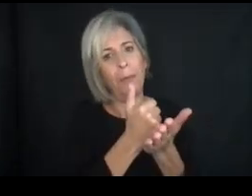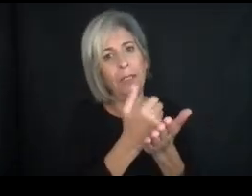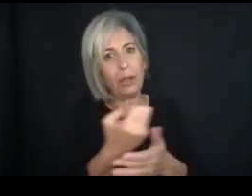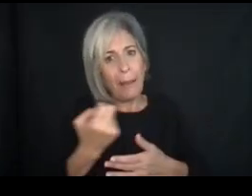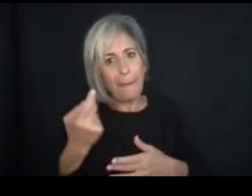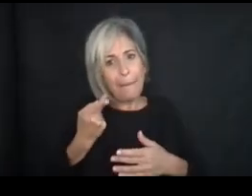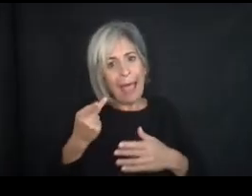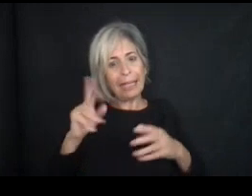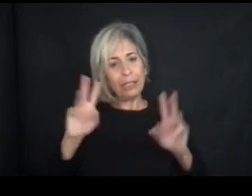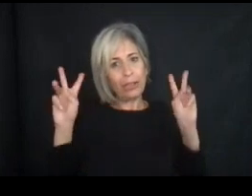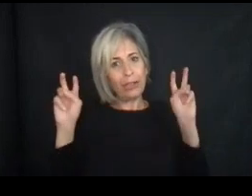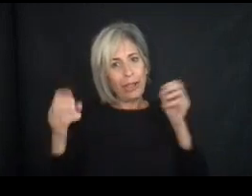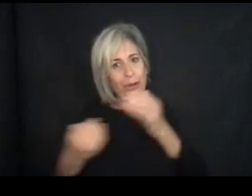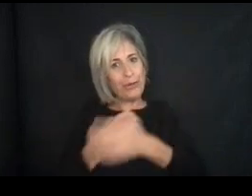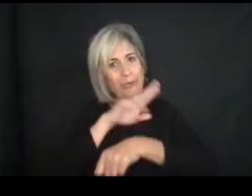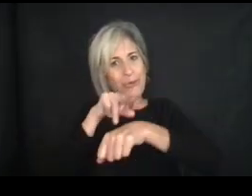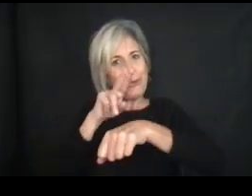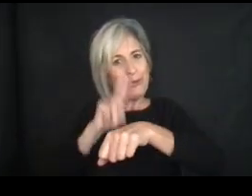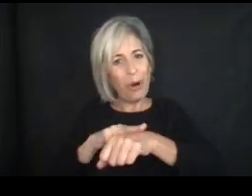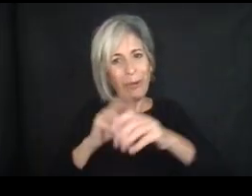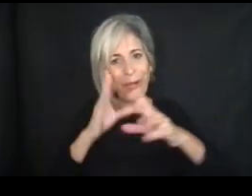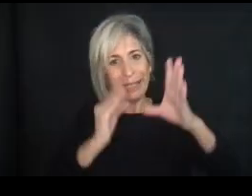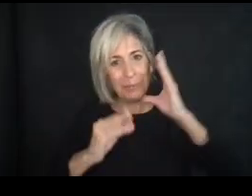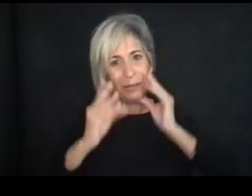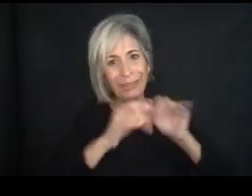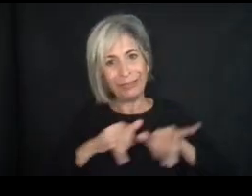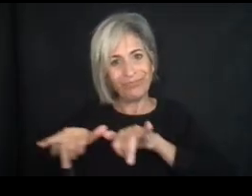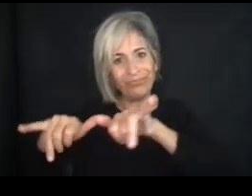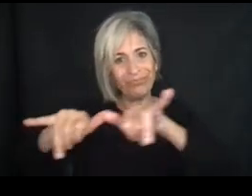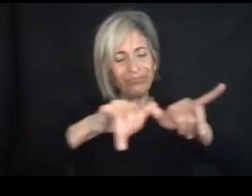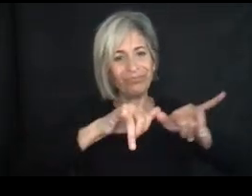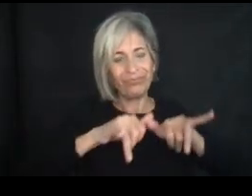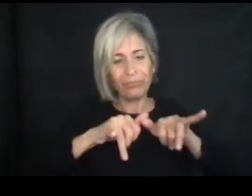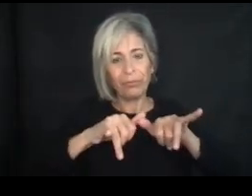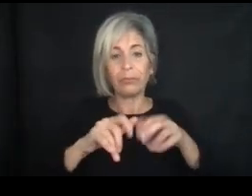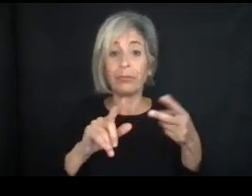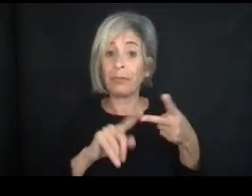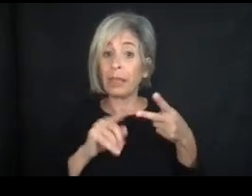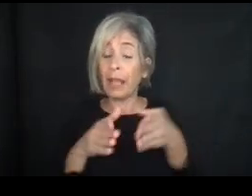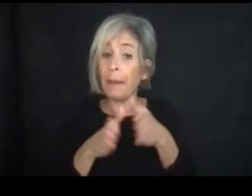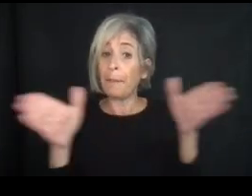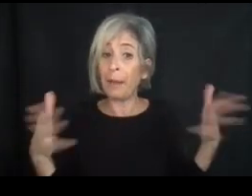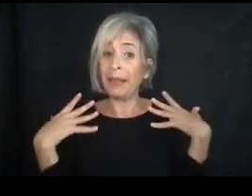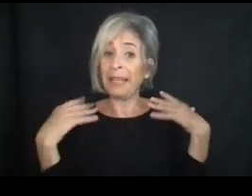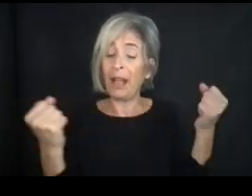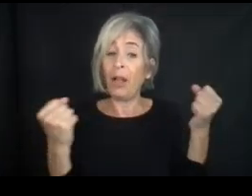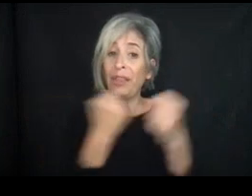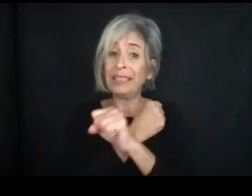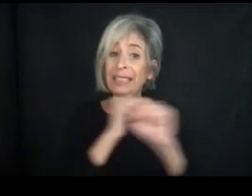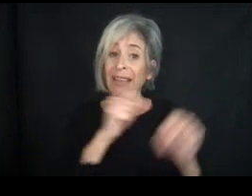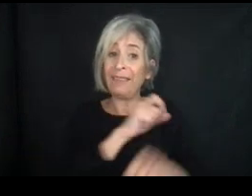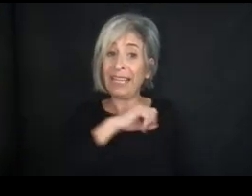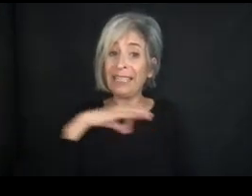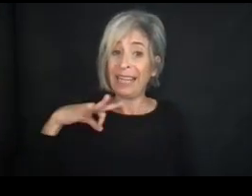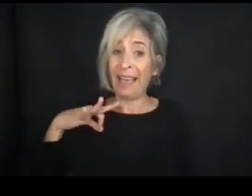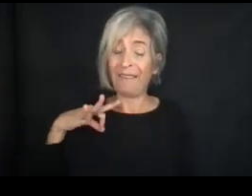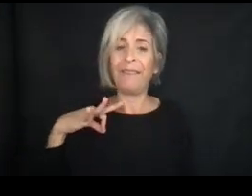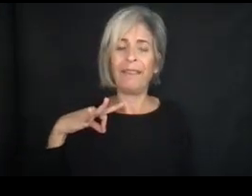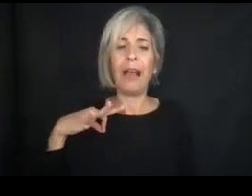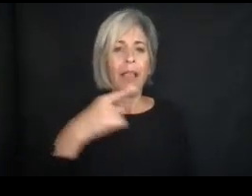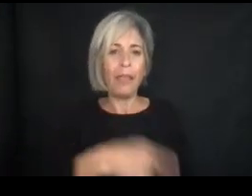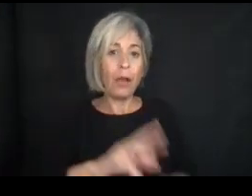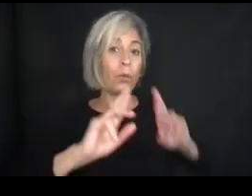the new normal that we're all experiencing. And then the public health and safety staff, the response